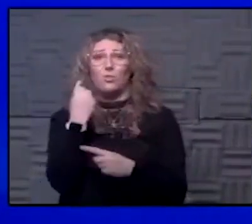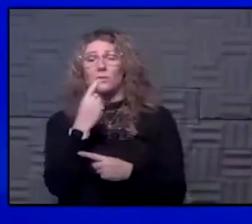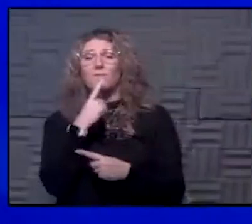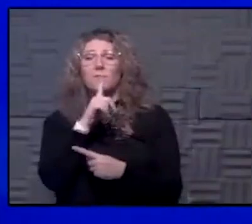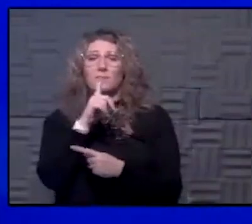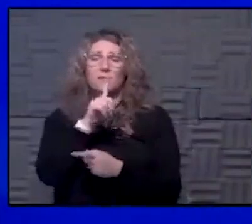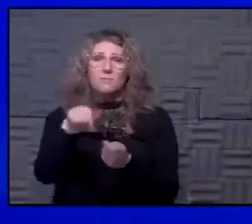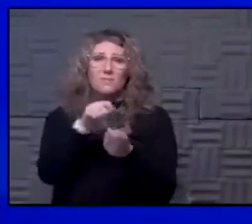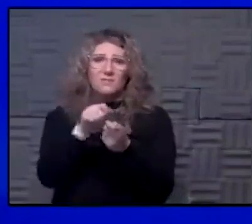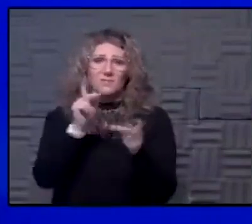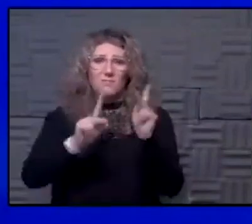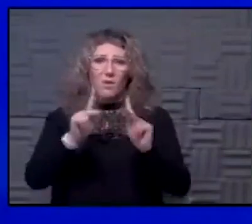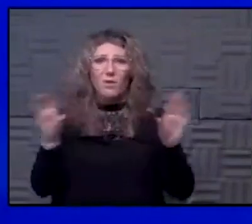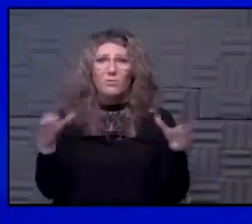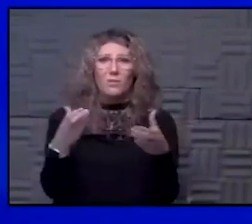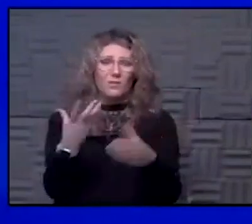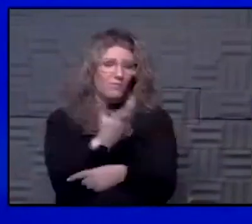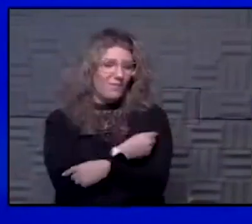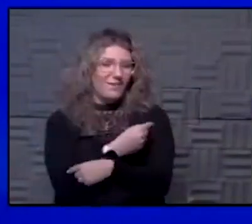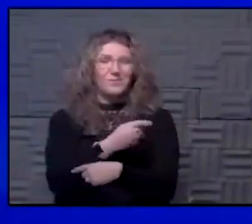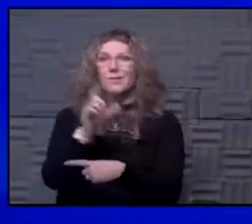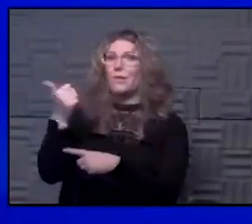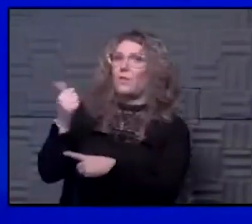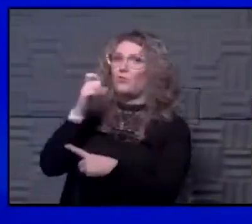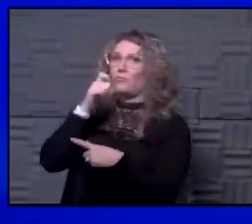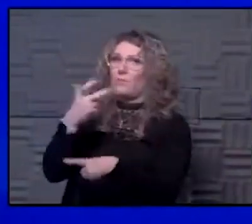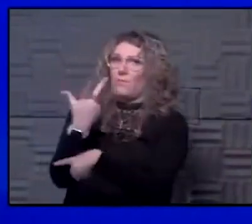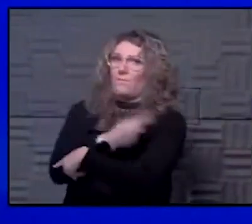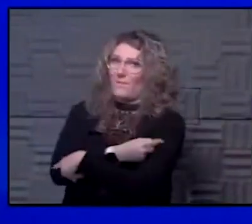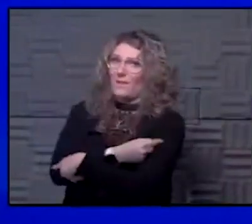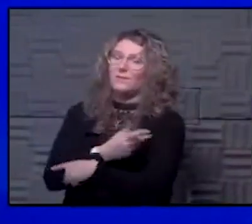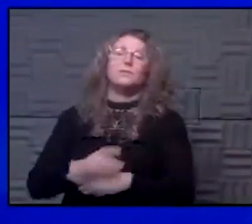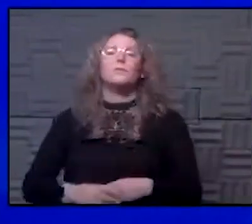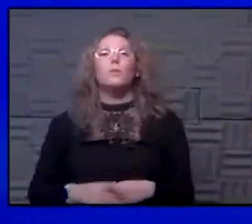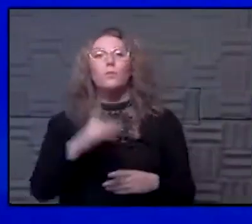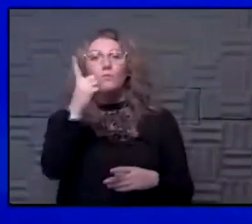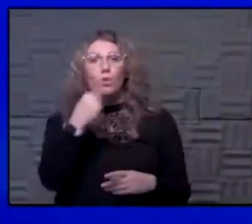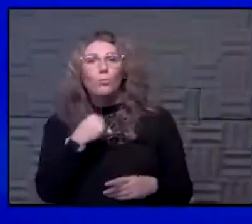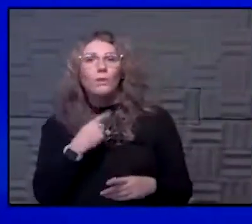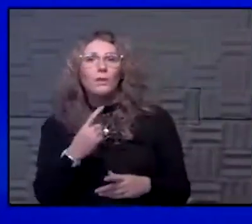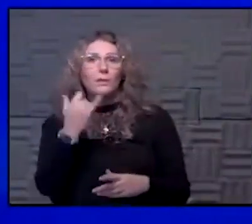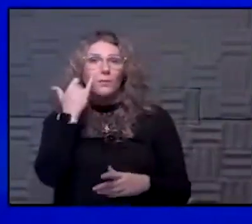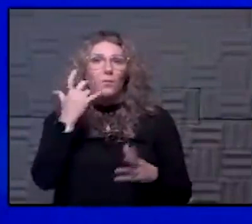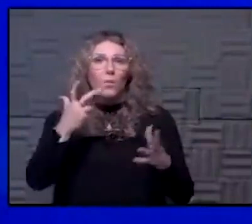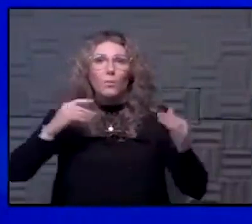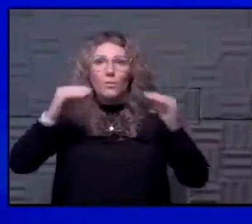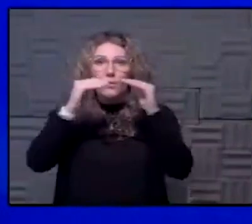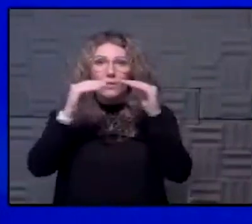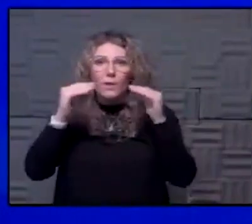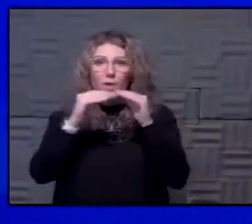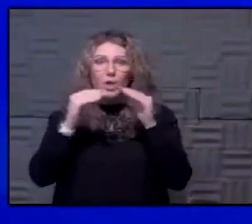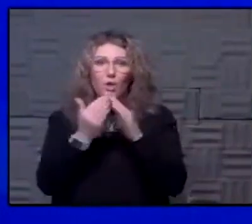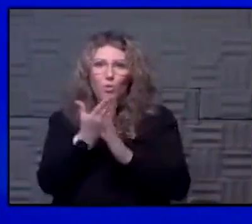certain population getting vaccinated and other people not getting vaccinated. So to me, if you really want to be fair, you try and have to